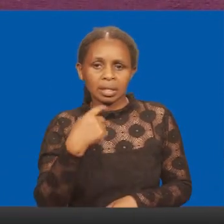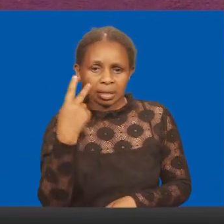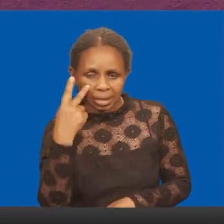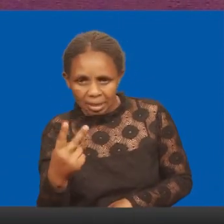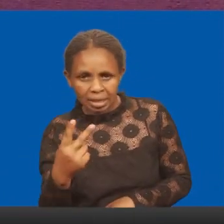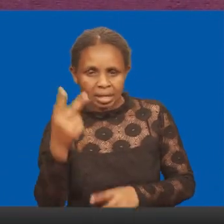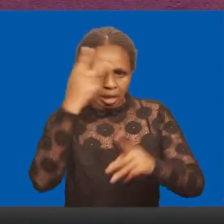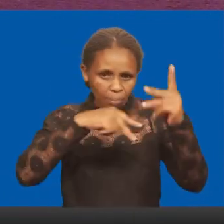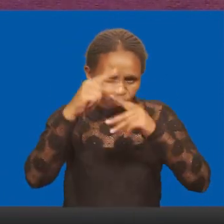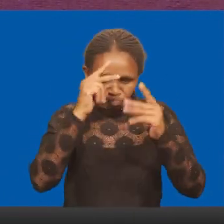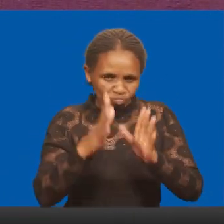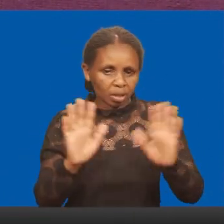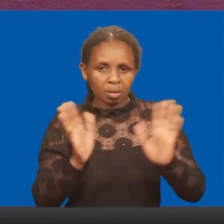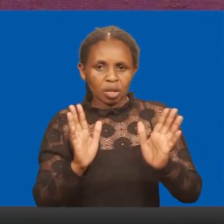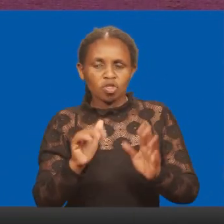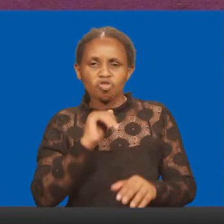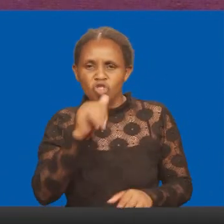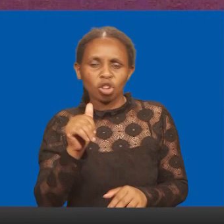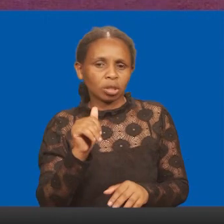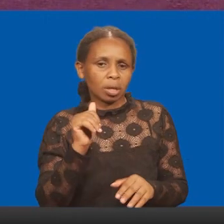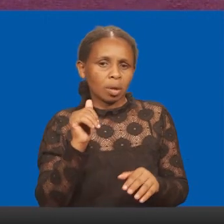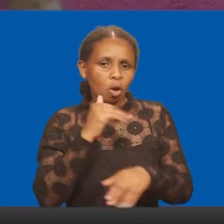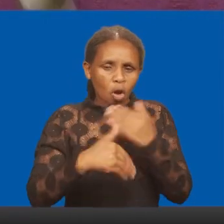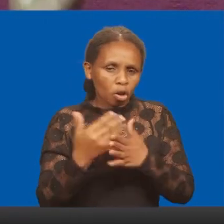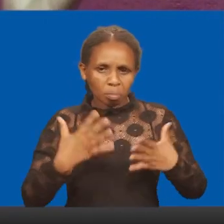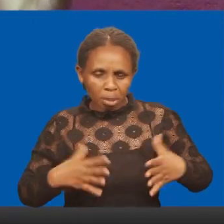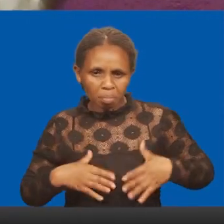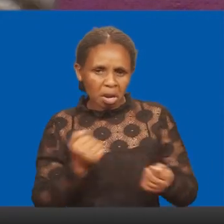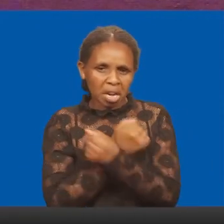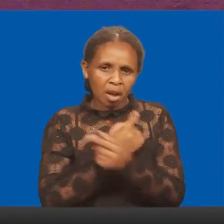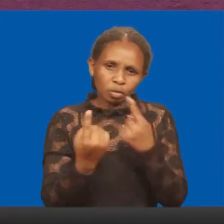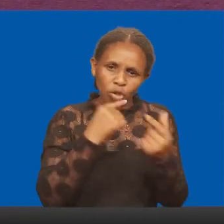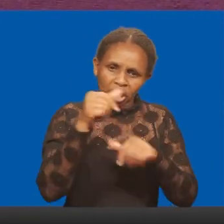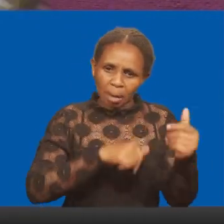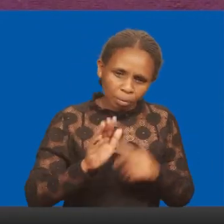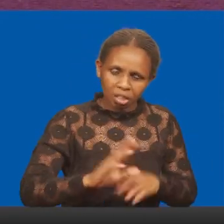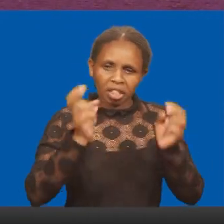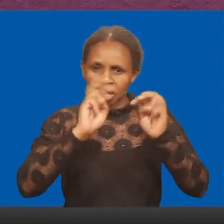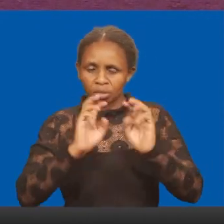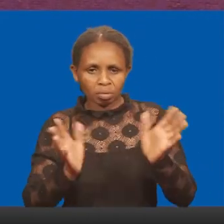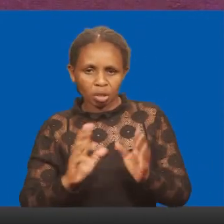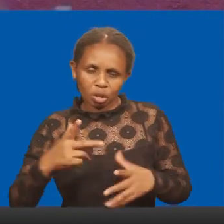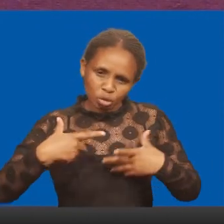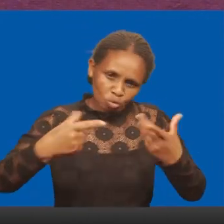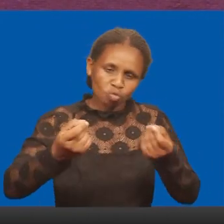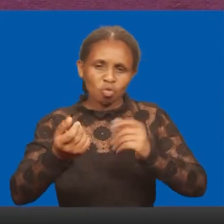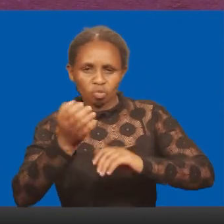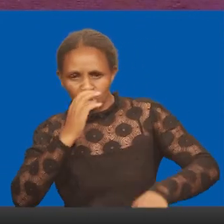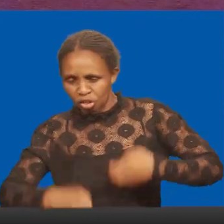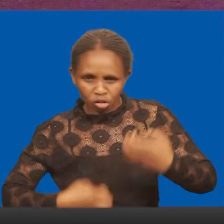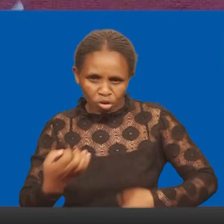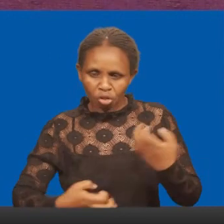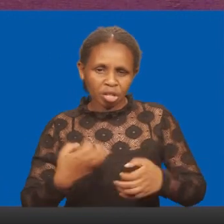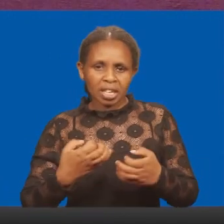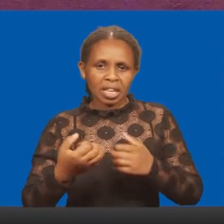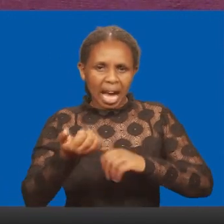everybody is a talker. Not everybody likes talking about their issues. But you can go out there and take a walk. You can go for hikes. You